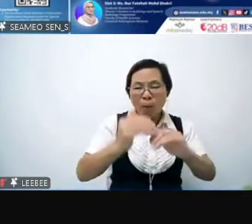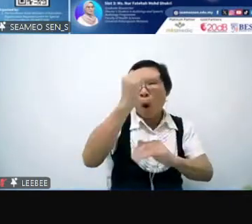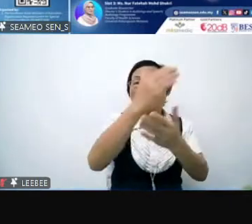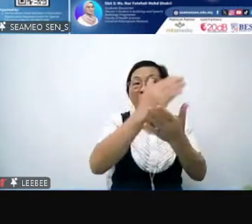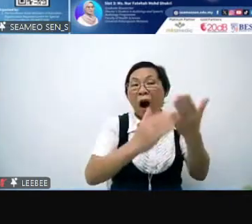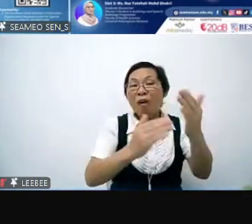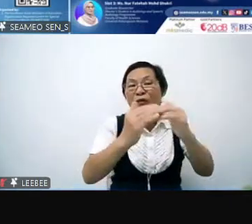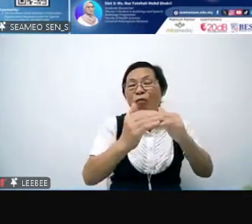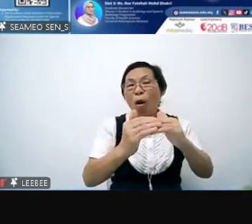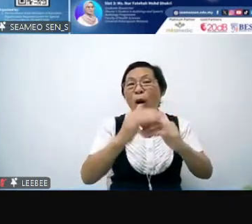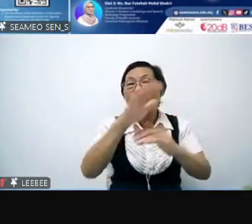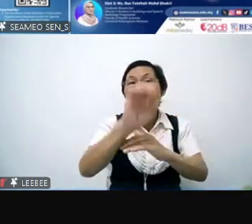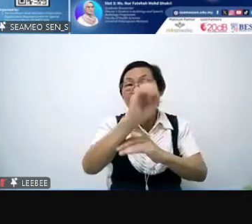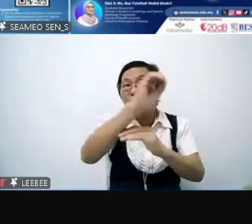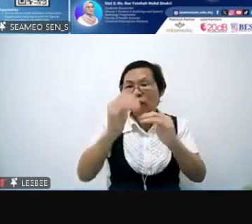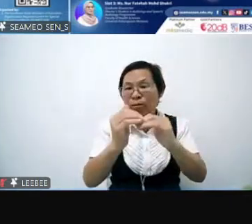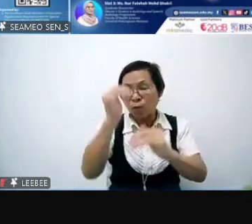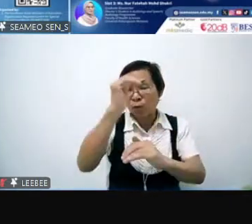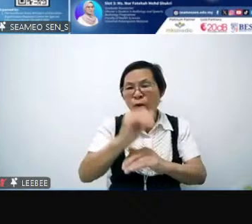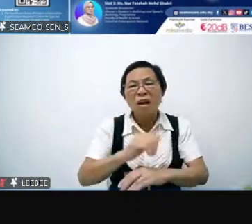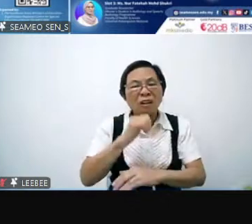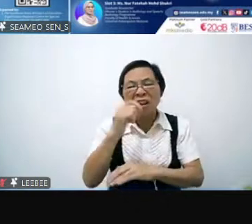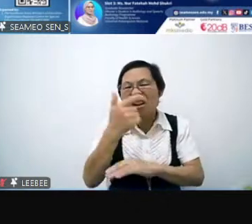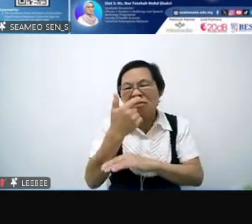teachers did not apply these strategies.